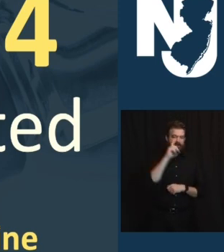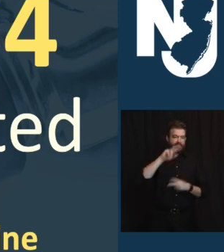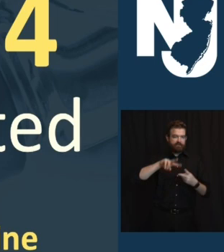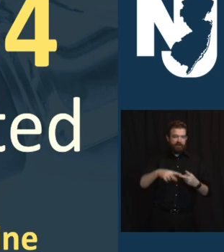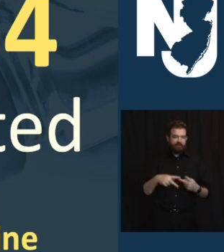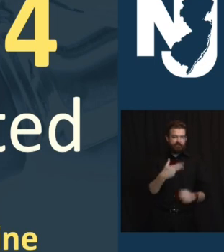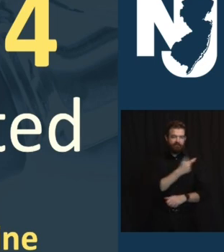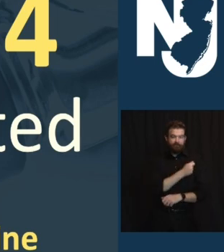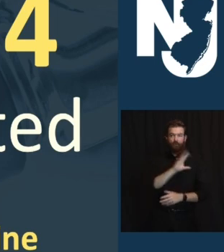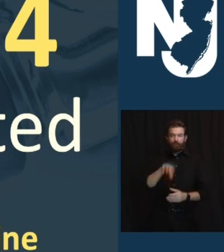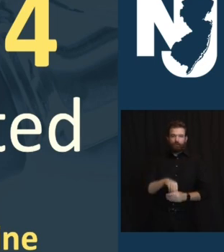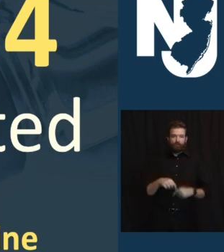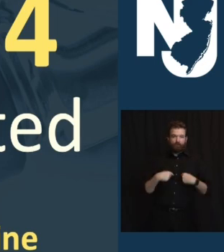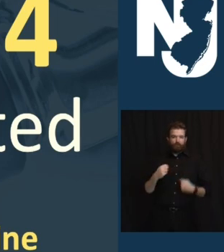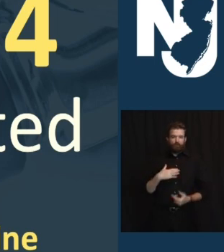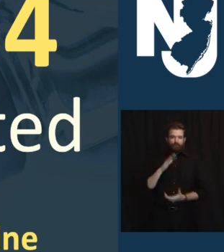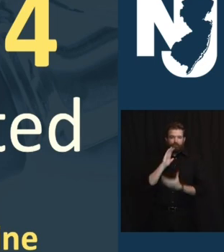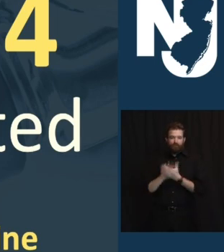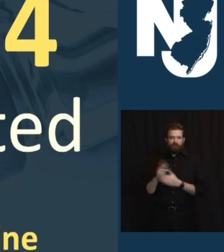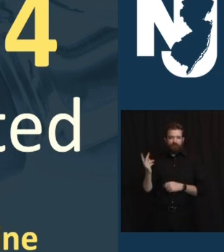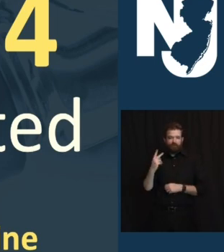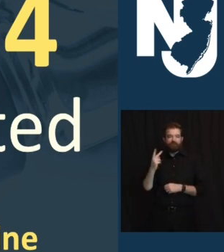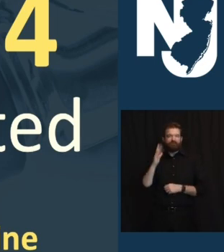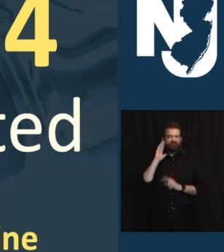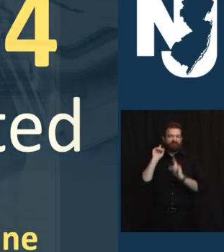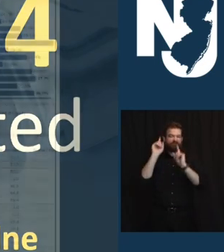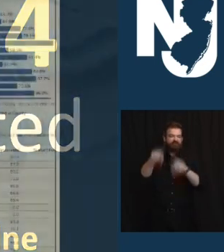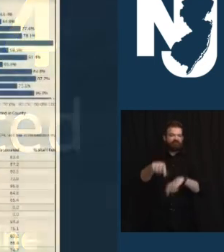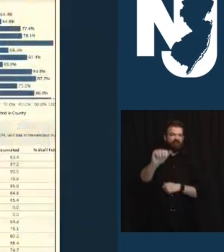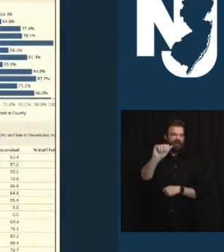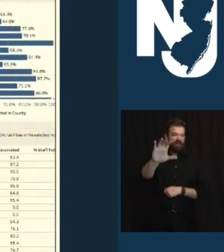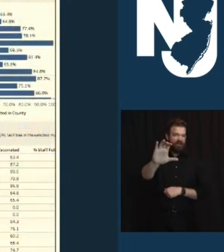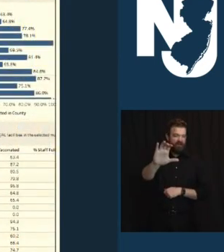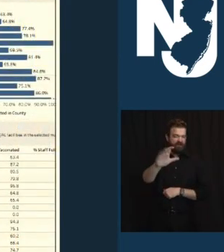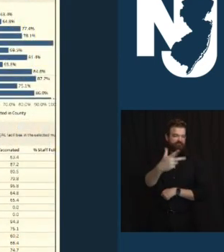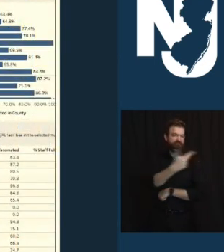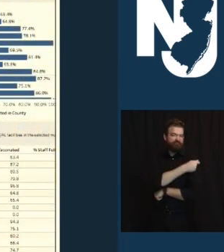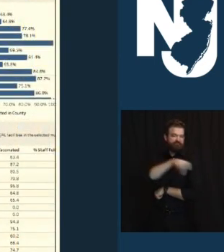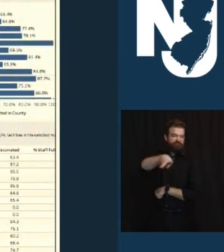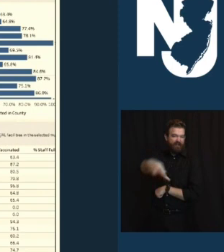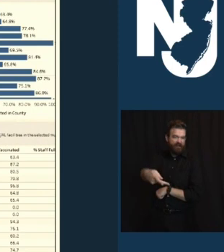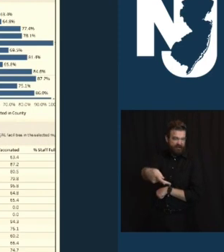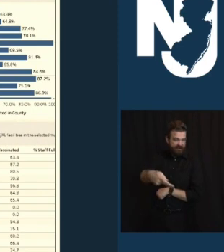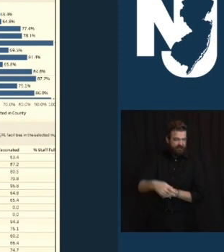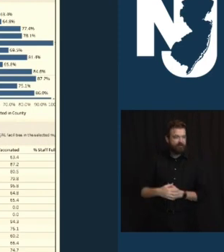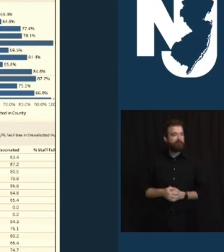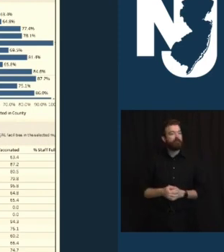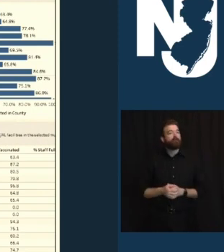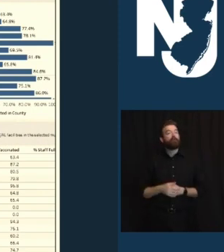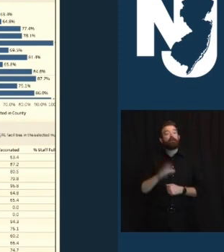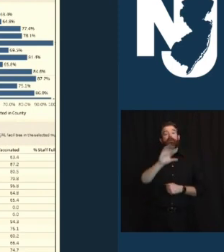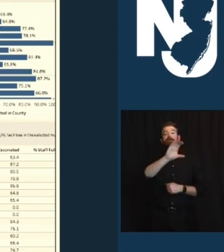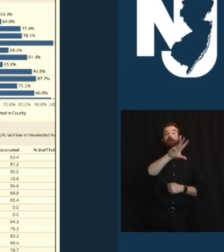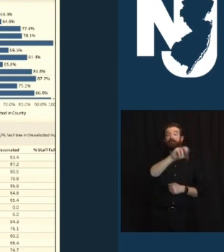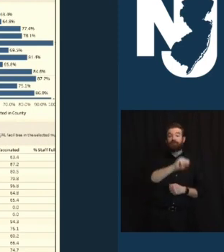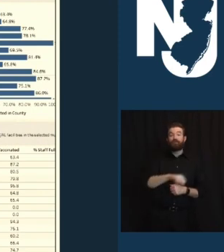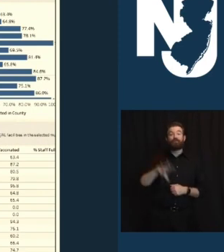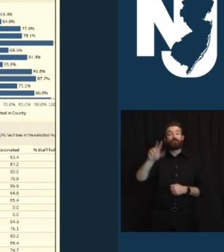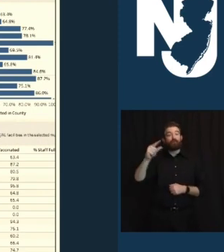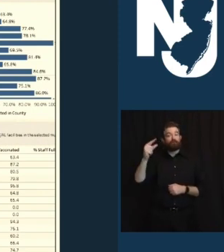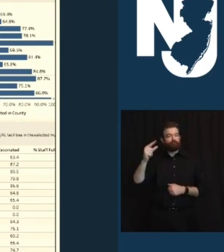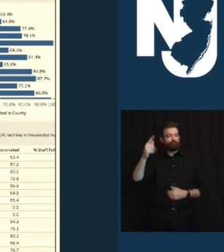in Atlantic City. Also, CVS and Walgreens recently completed their last rounds